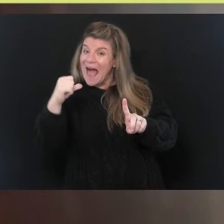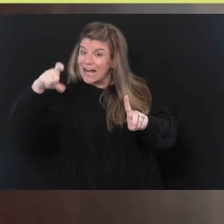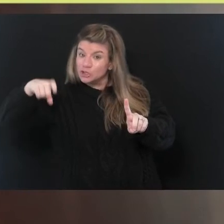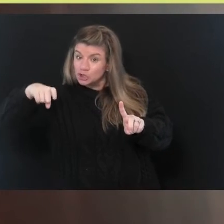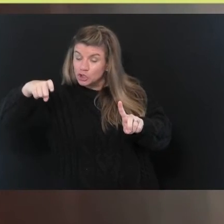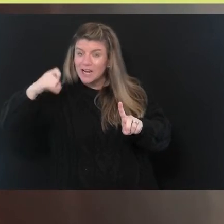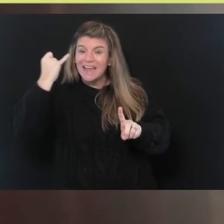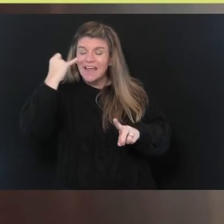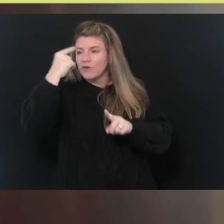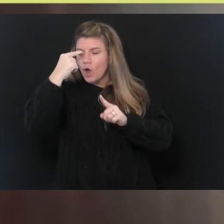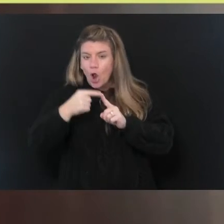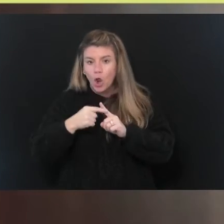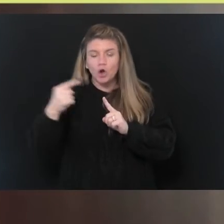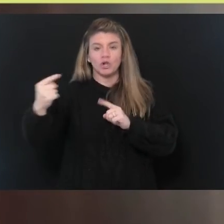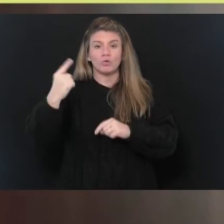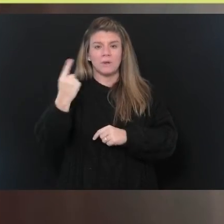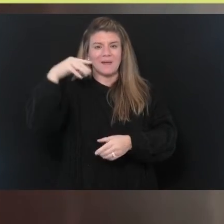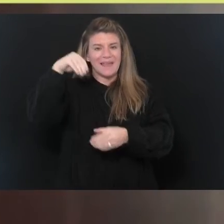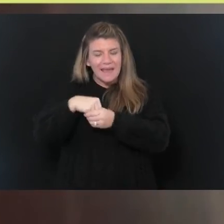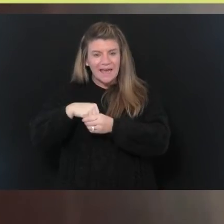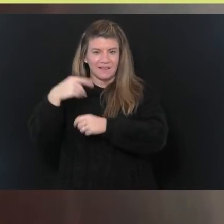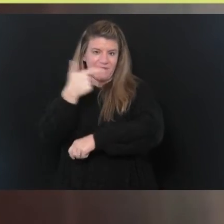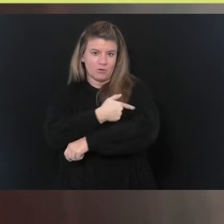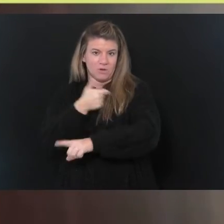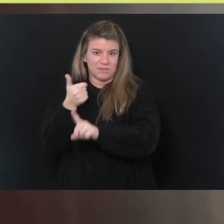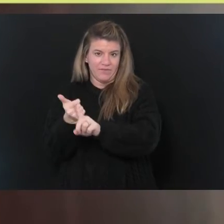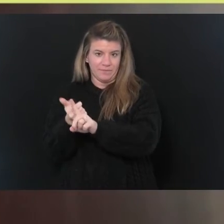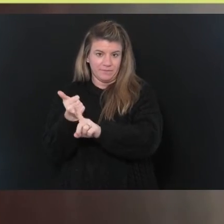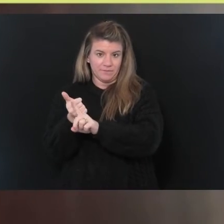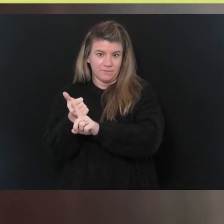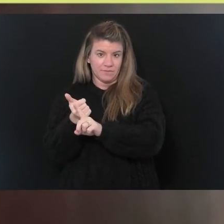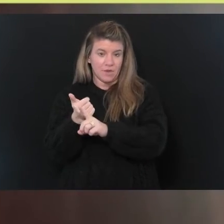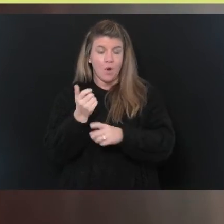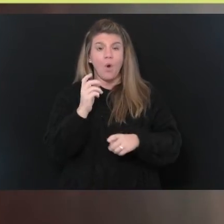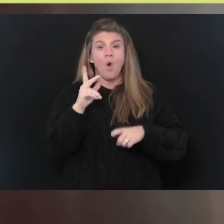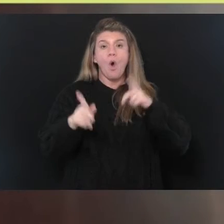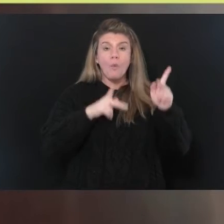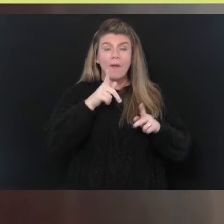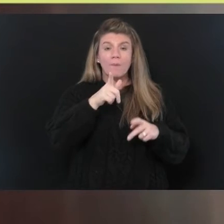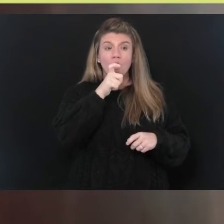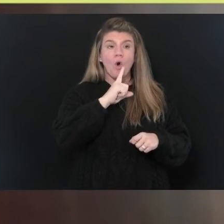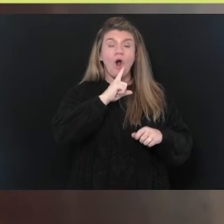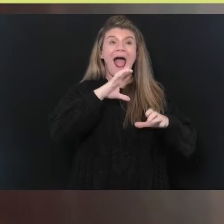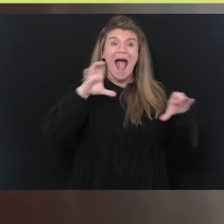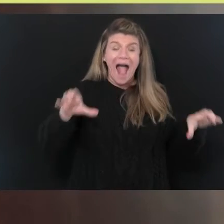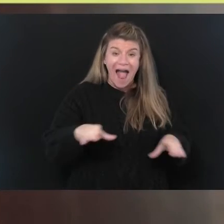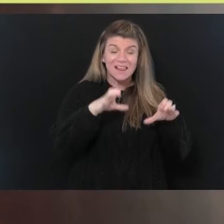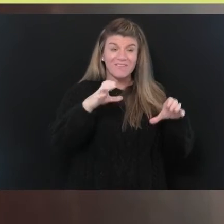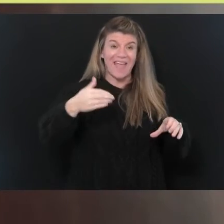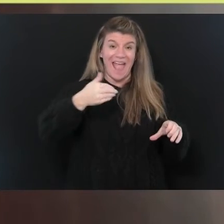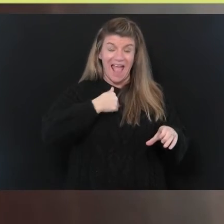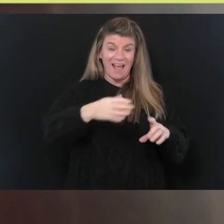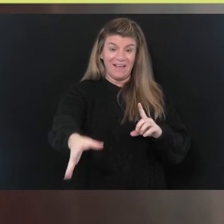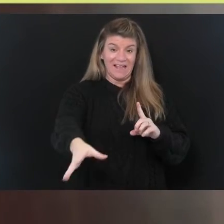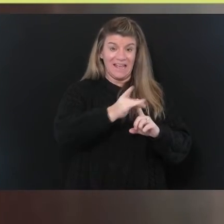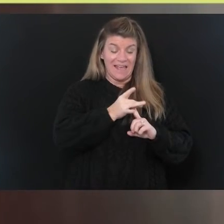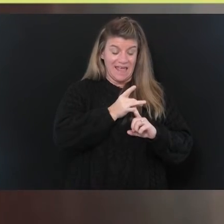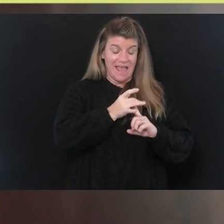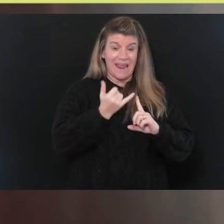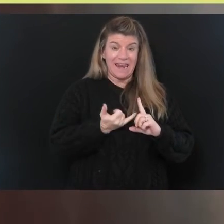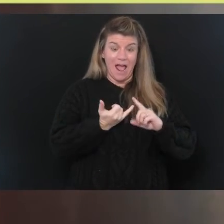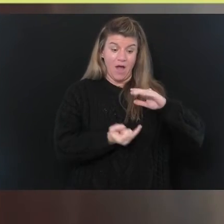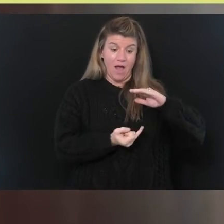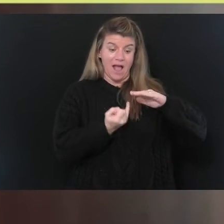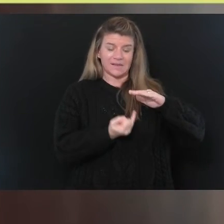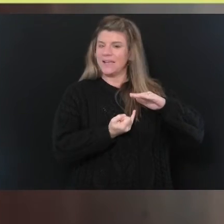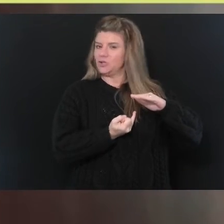the constituents in the vaccine itself, or people that are actively infected with COVID-19 and are in their